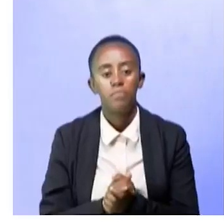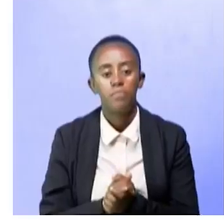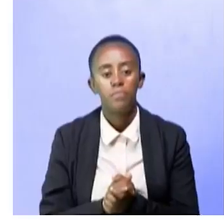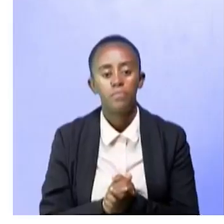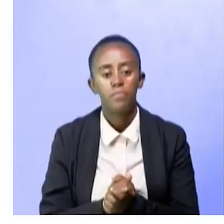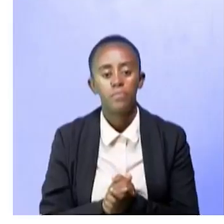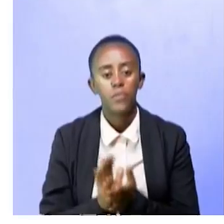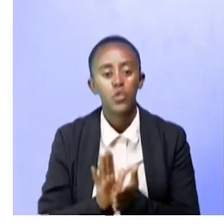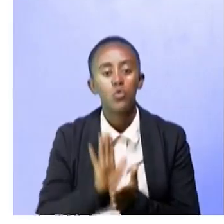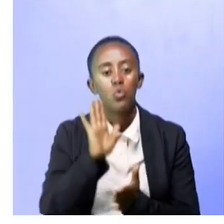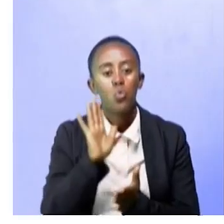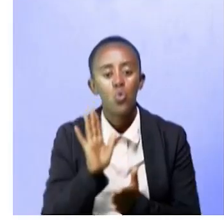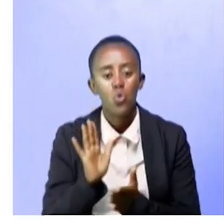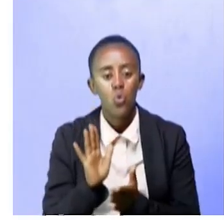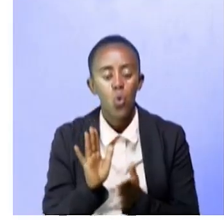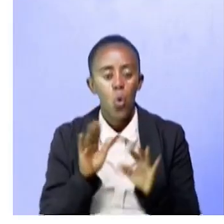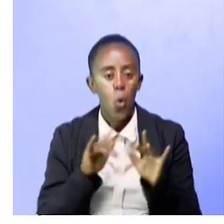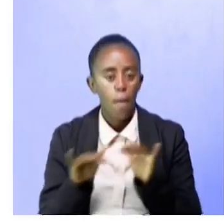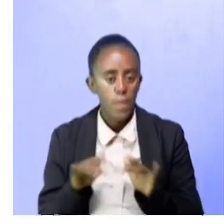your computer